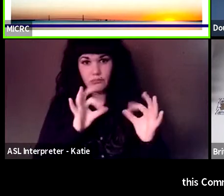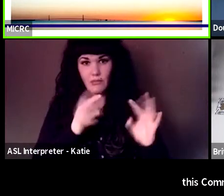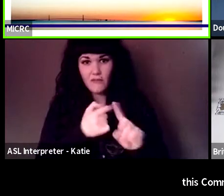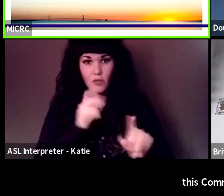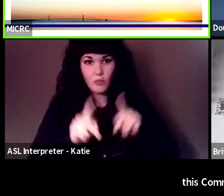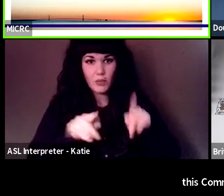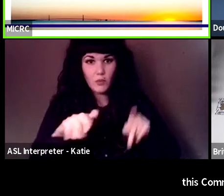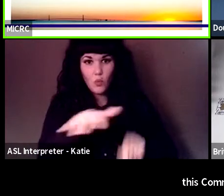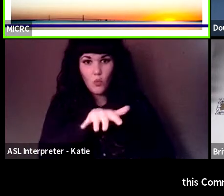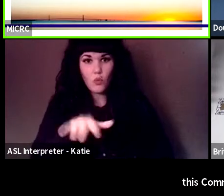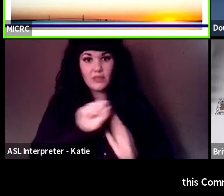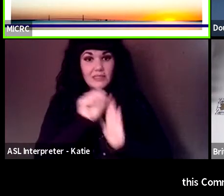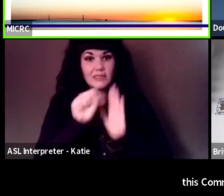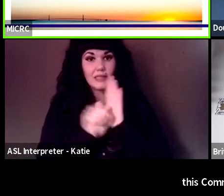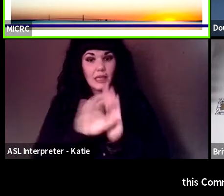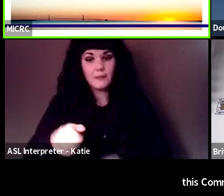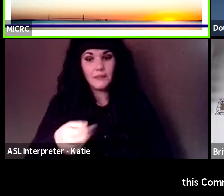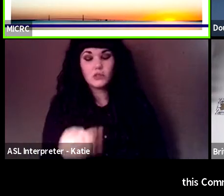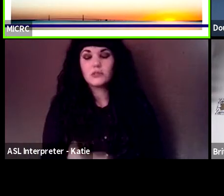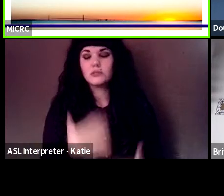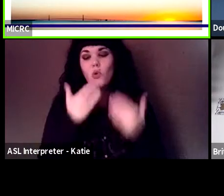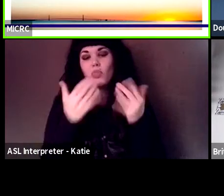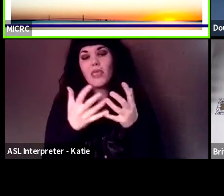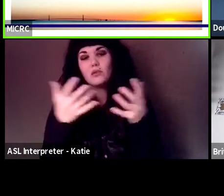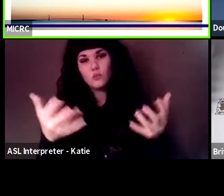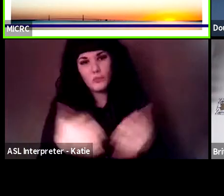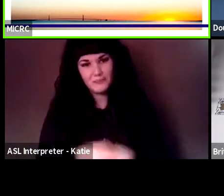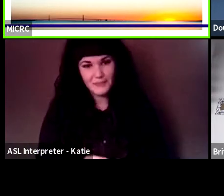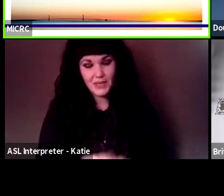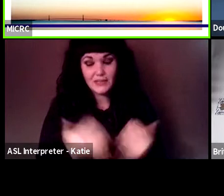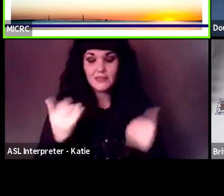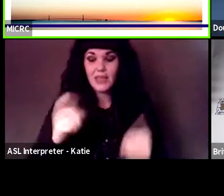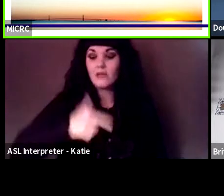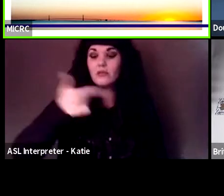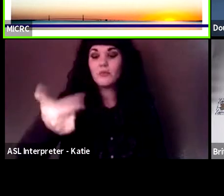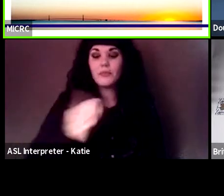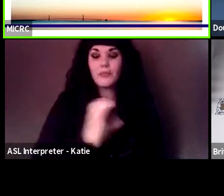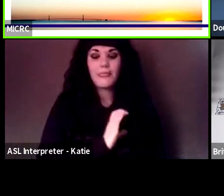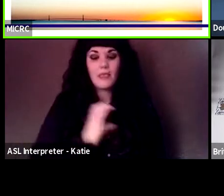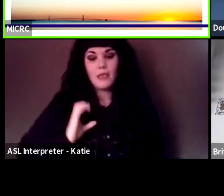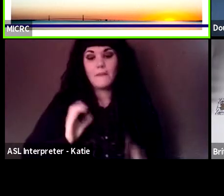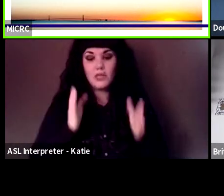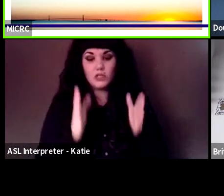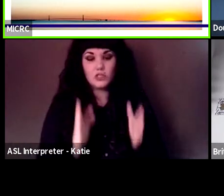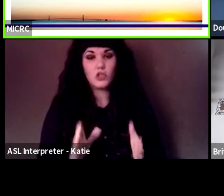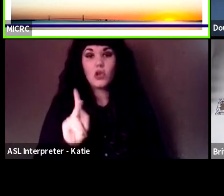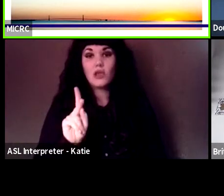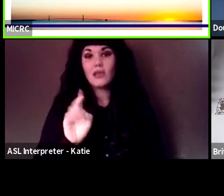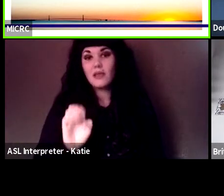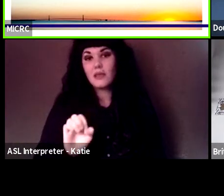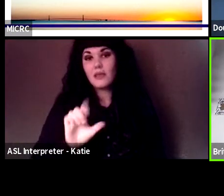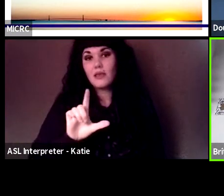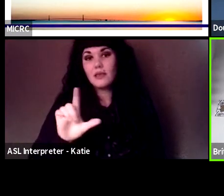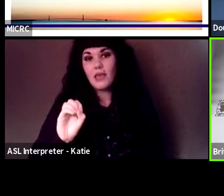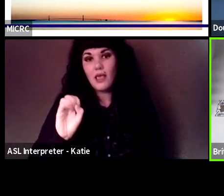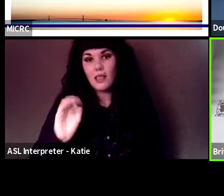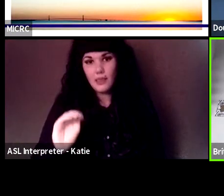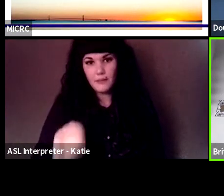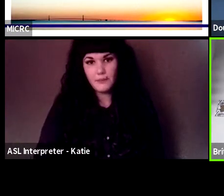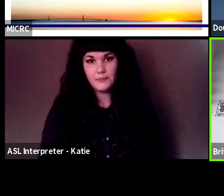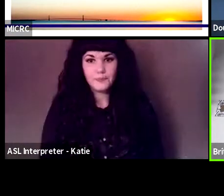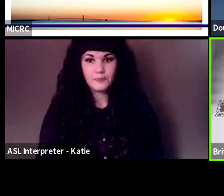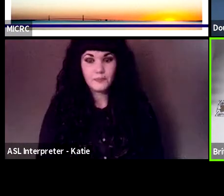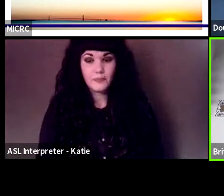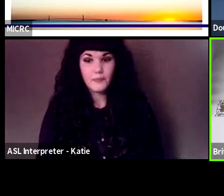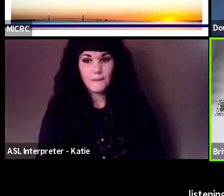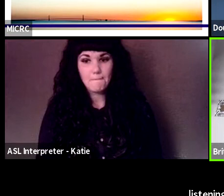So thank you very much for listening, and I'll turn it back to you, Commissioner Kellum. Thank you so much, Sue.